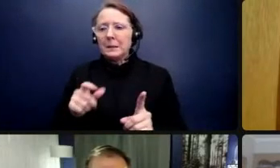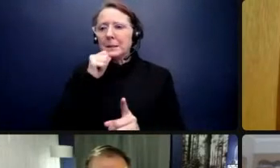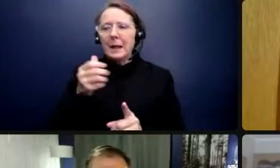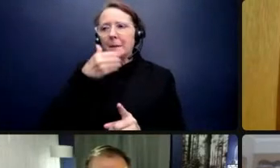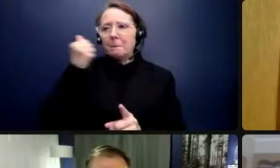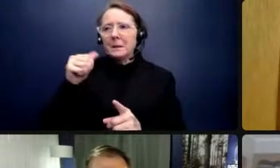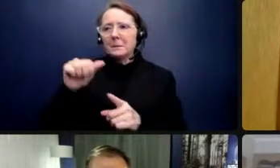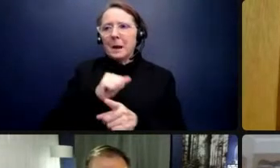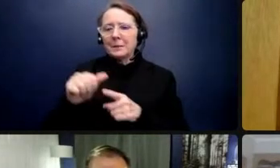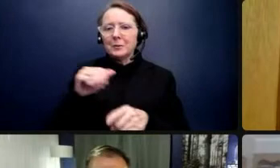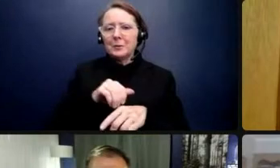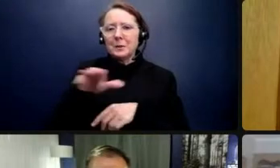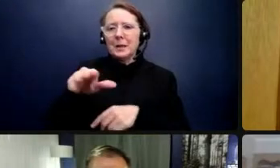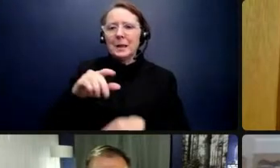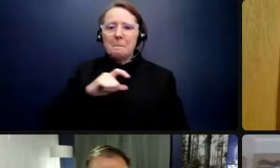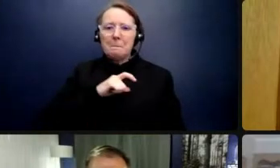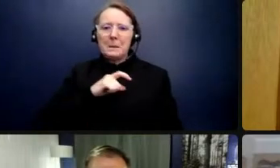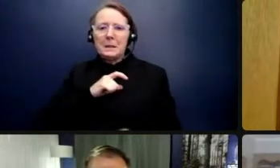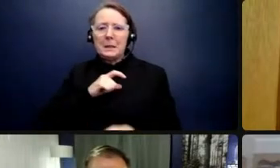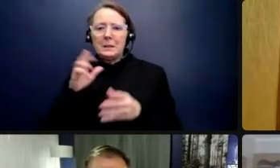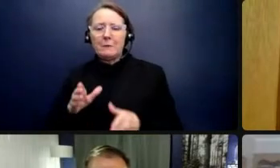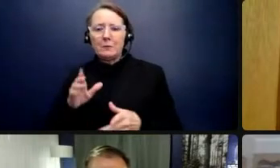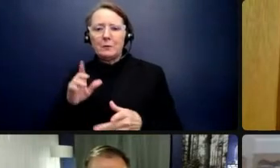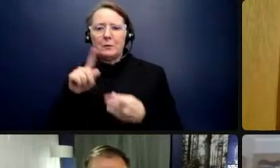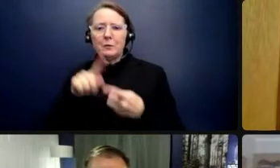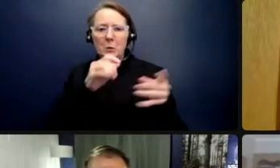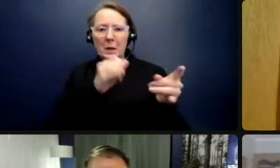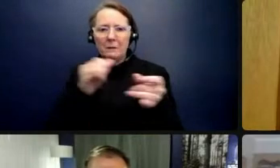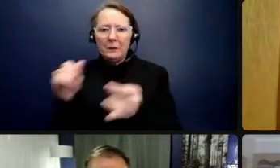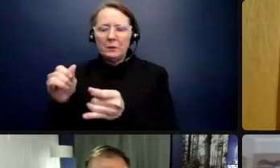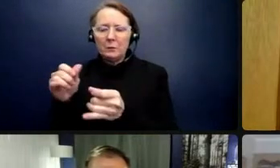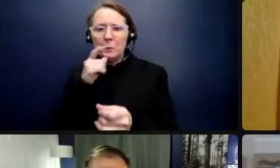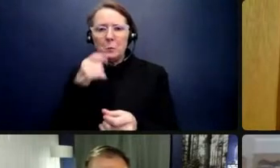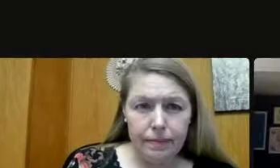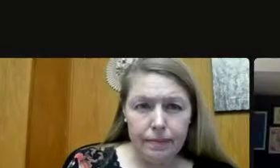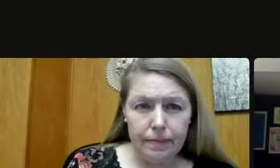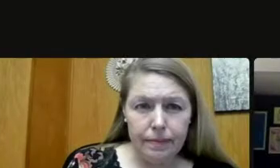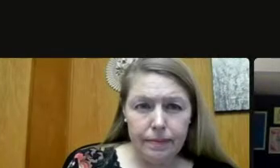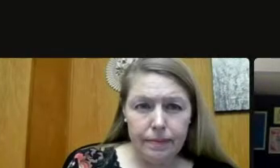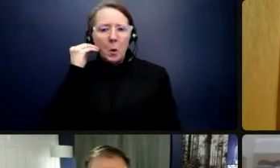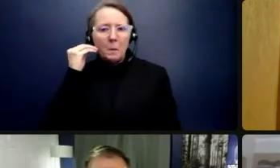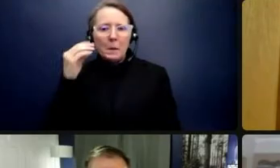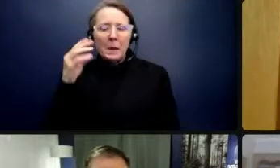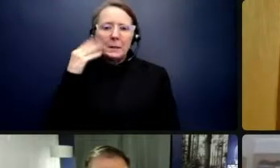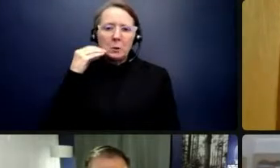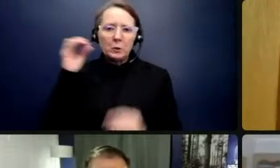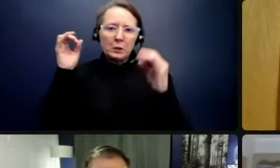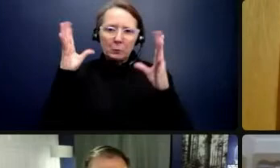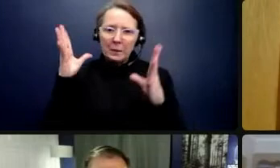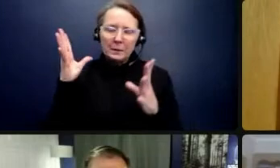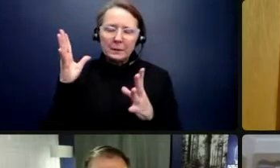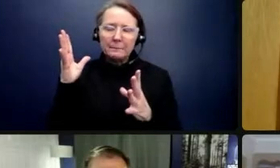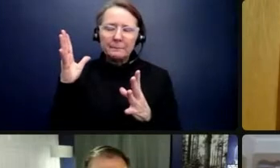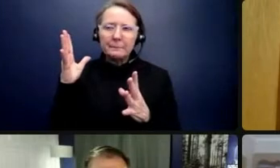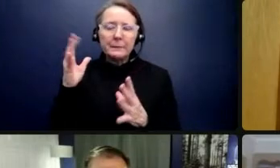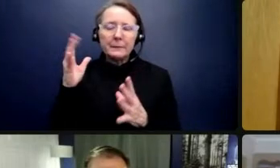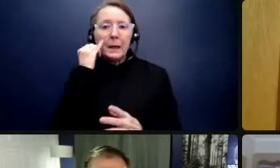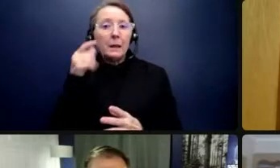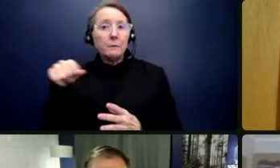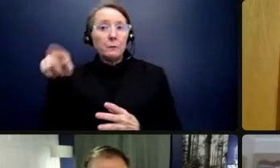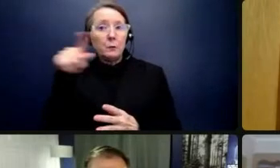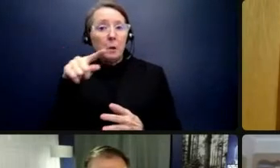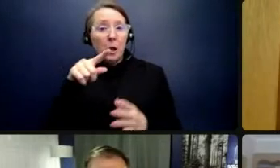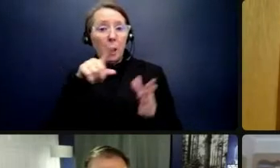to send police officers to individuals who are homeless and in crisis. And if you take a look at the